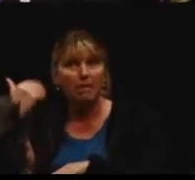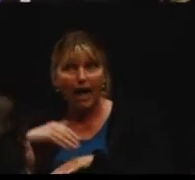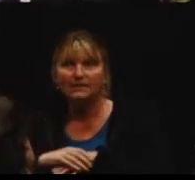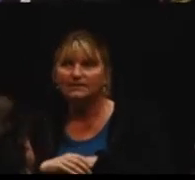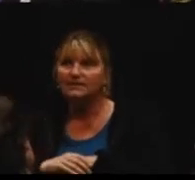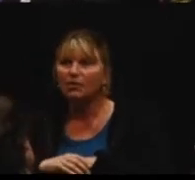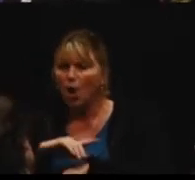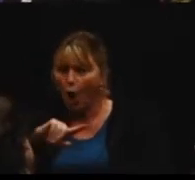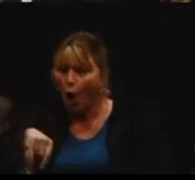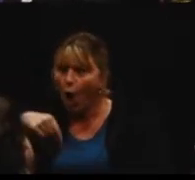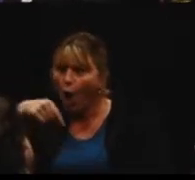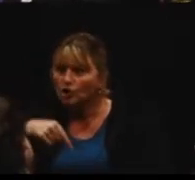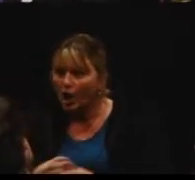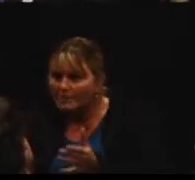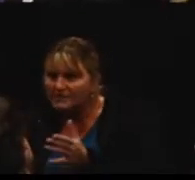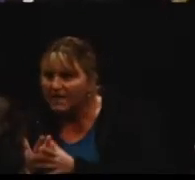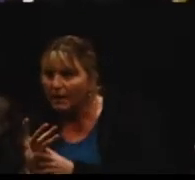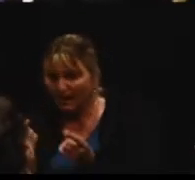you used to spend a long time in product development